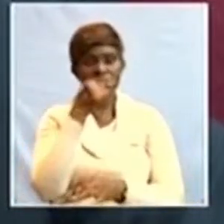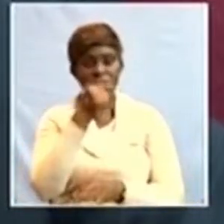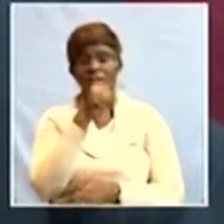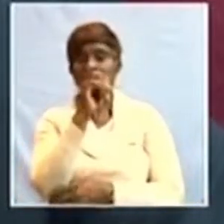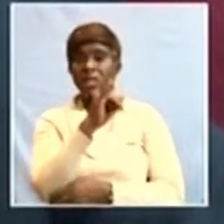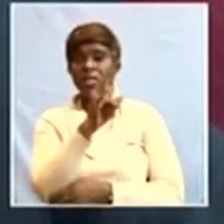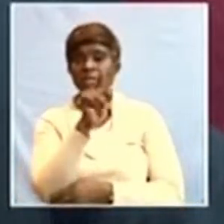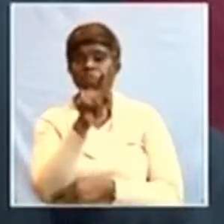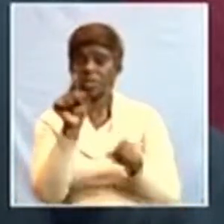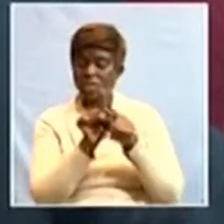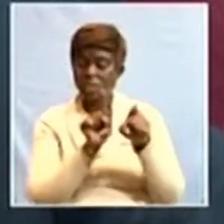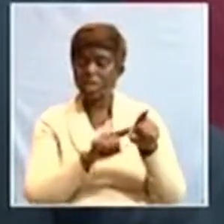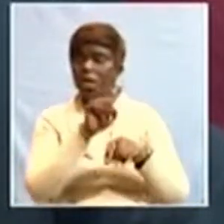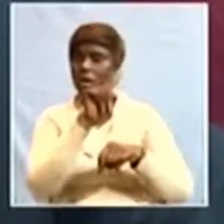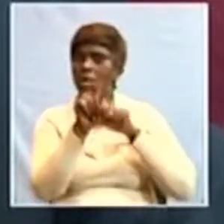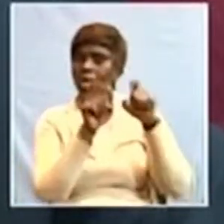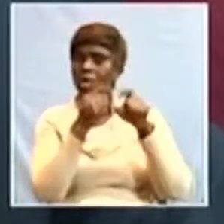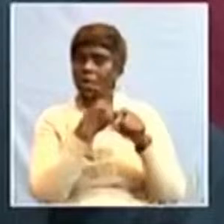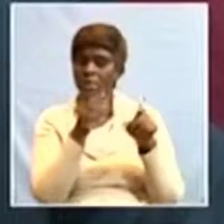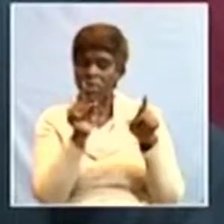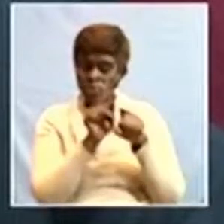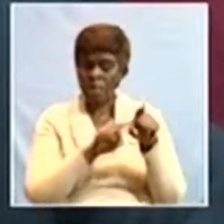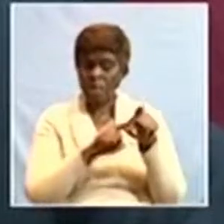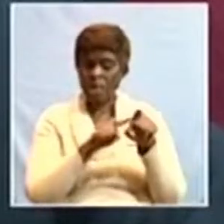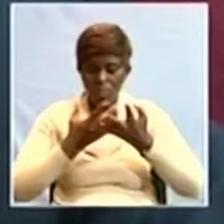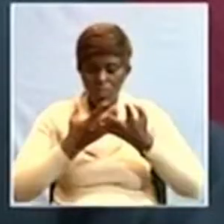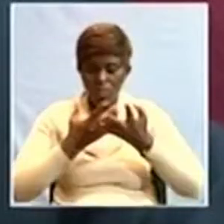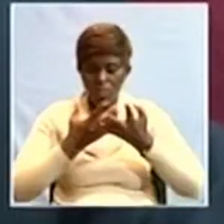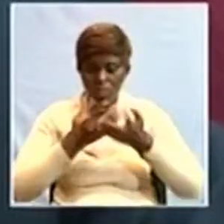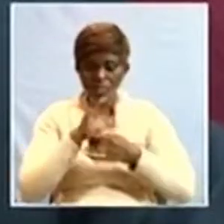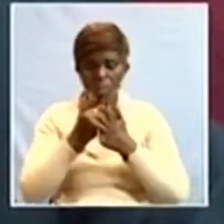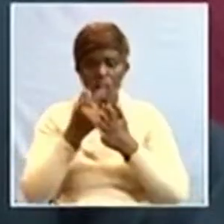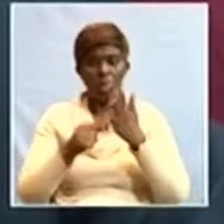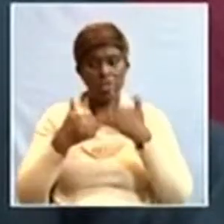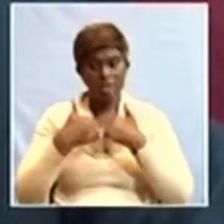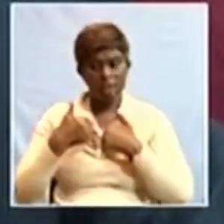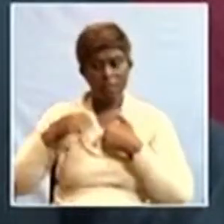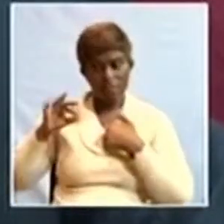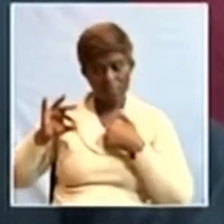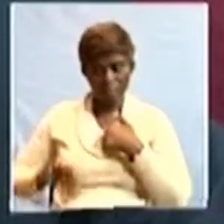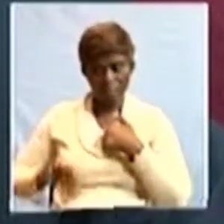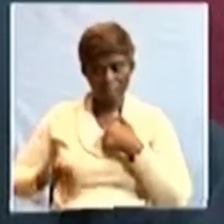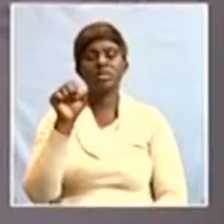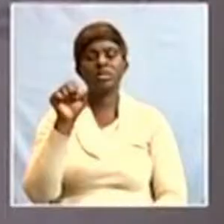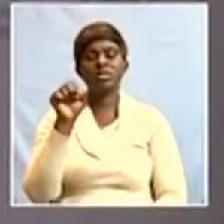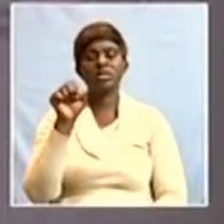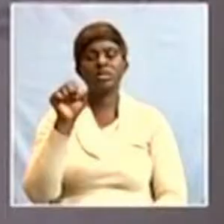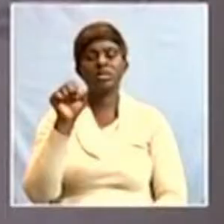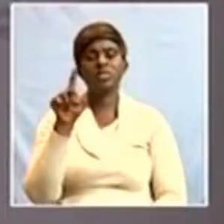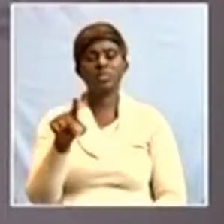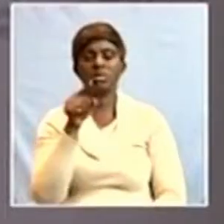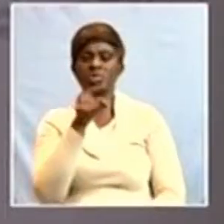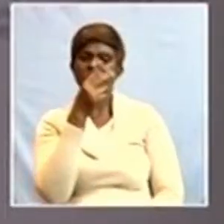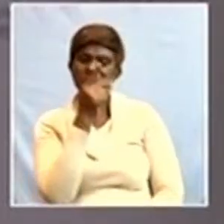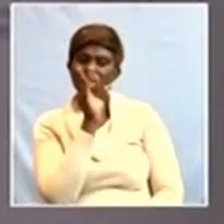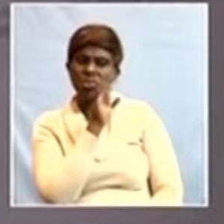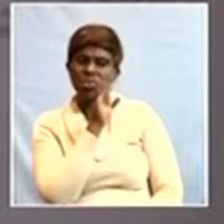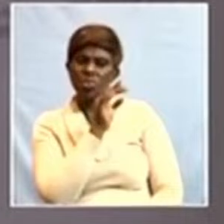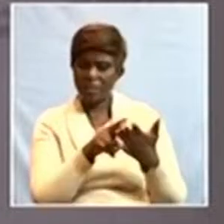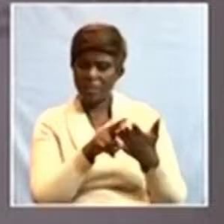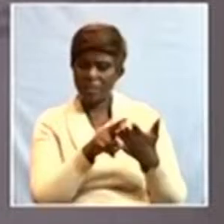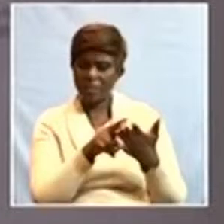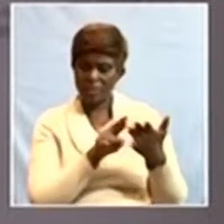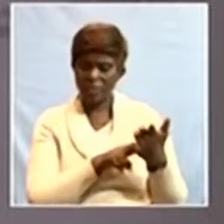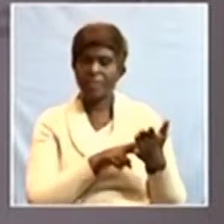run the query, then it will bring out those that have benefited from FSP. See this record,